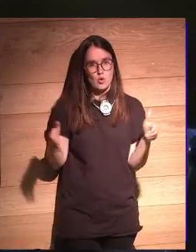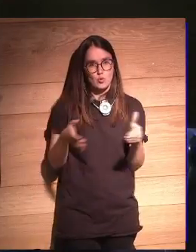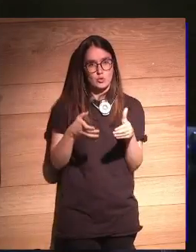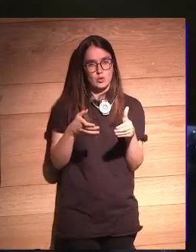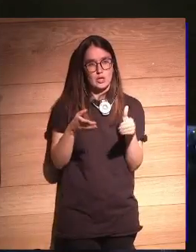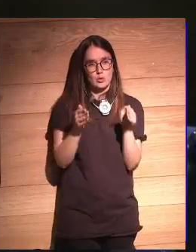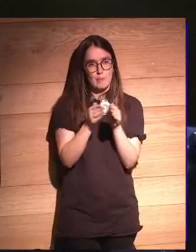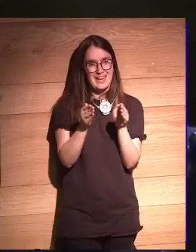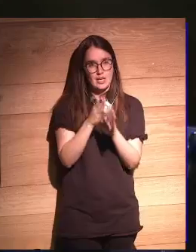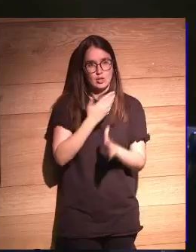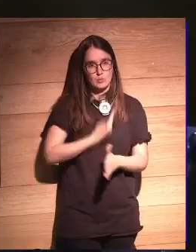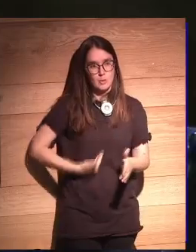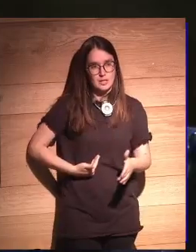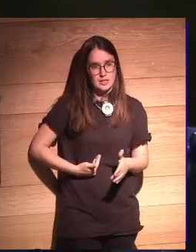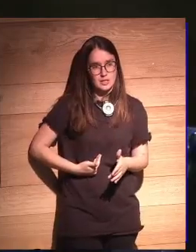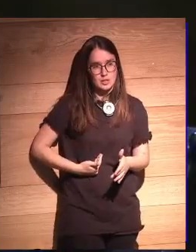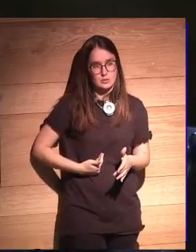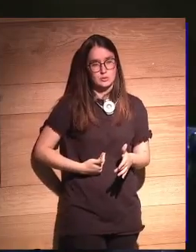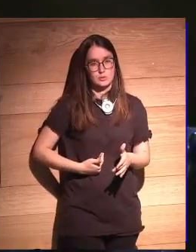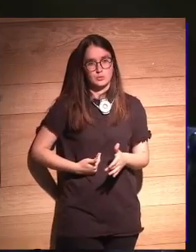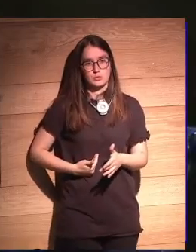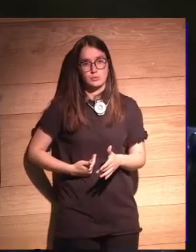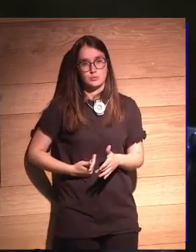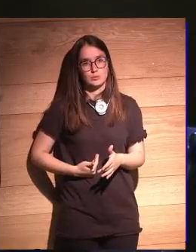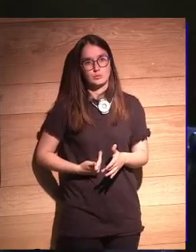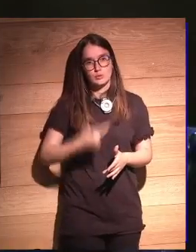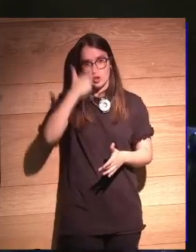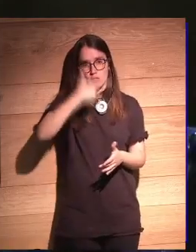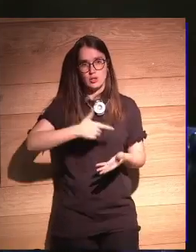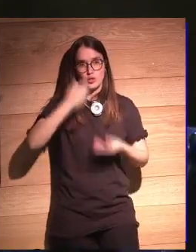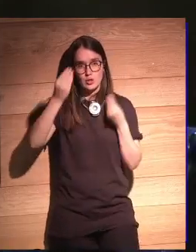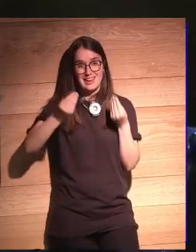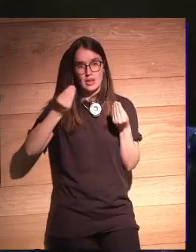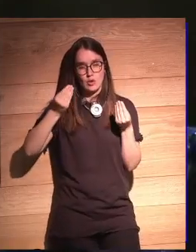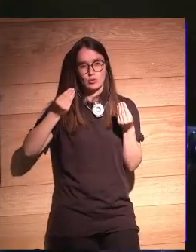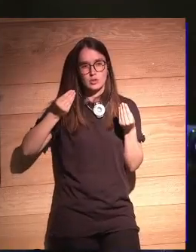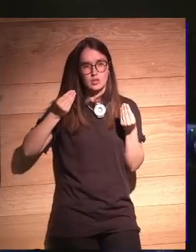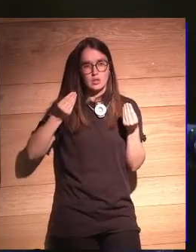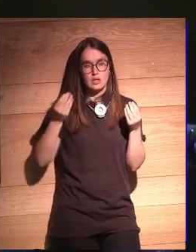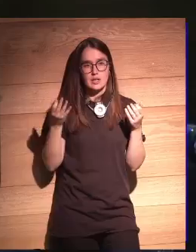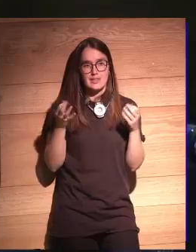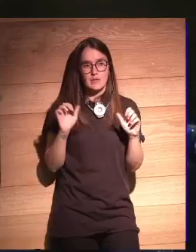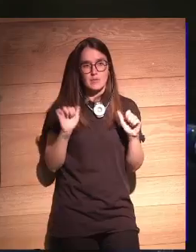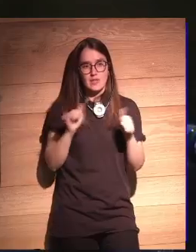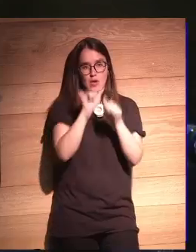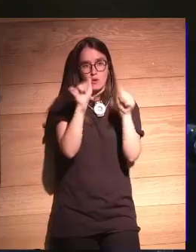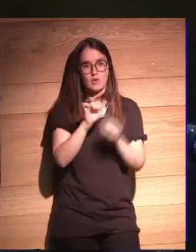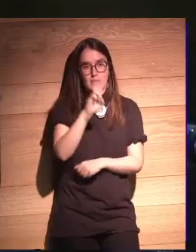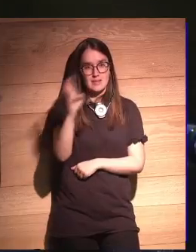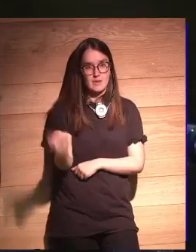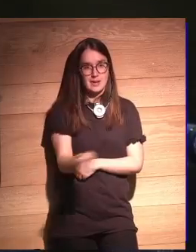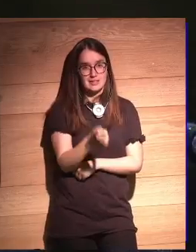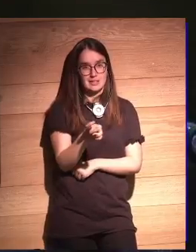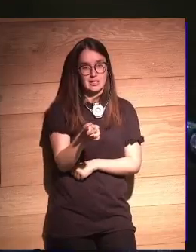a great amount of houses that are still in the hands of the small owners, and I believe that we need